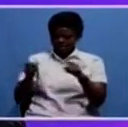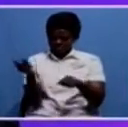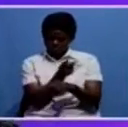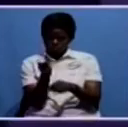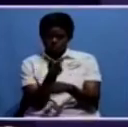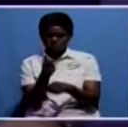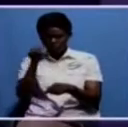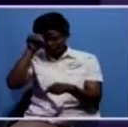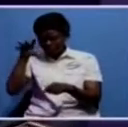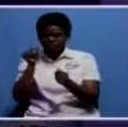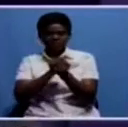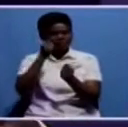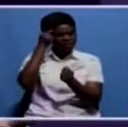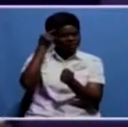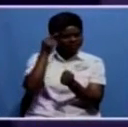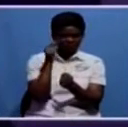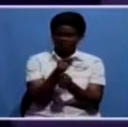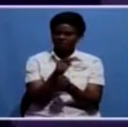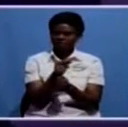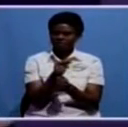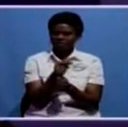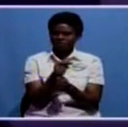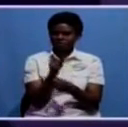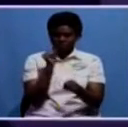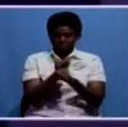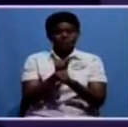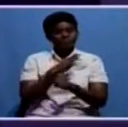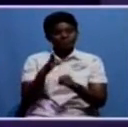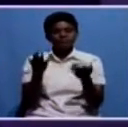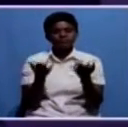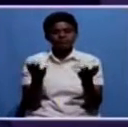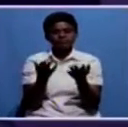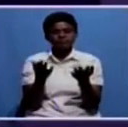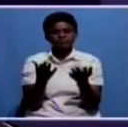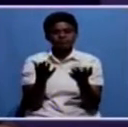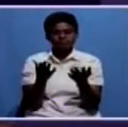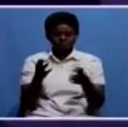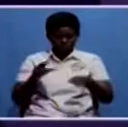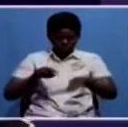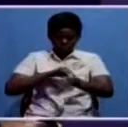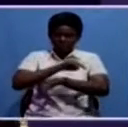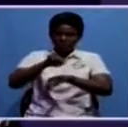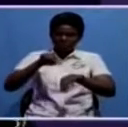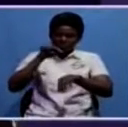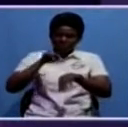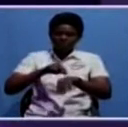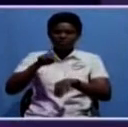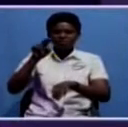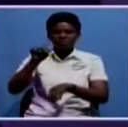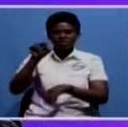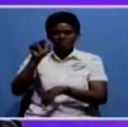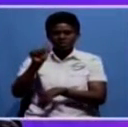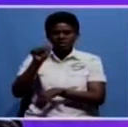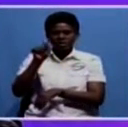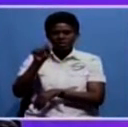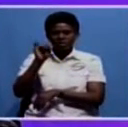parties, specifically, you need to be very clear again on this one. Is it nationalization? And we've heard talk about that. Or you're handing it over to another